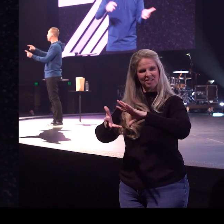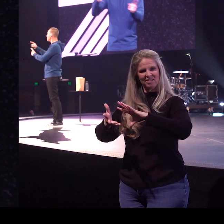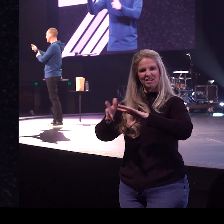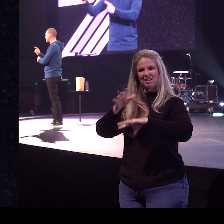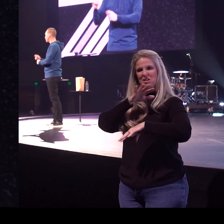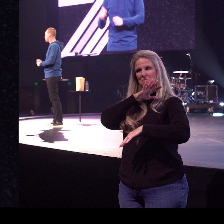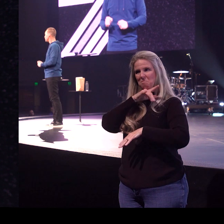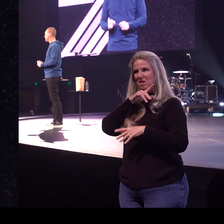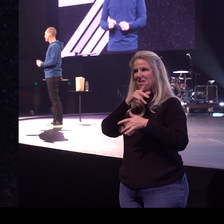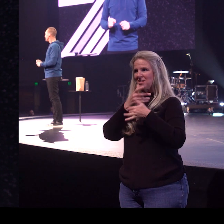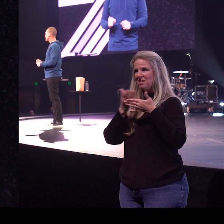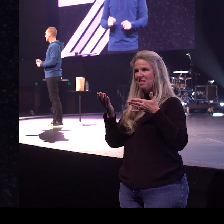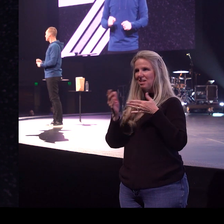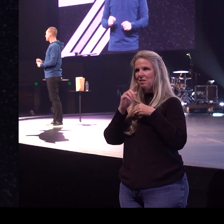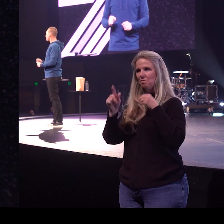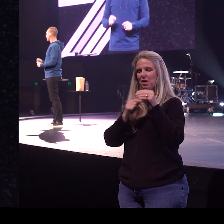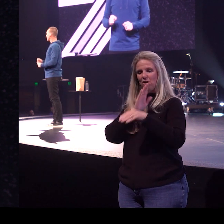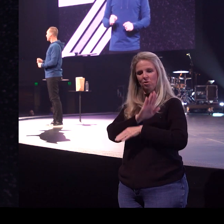that became her message.